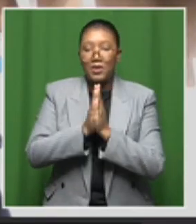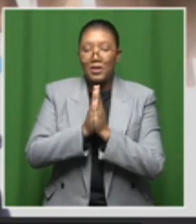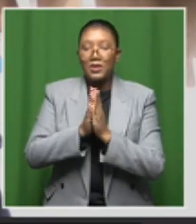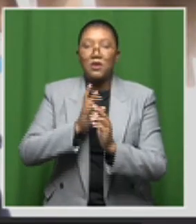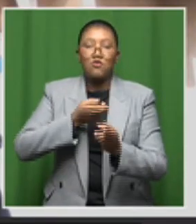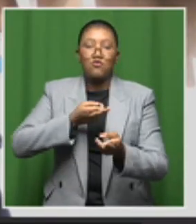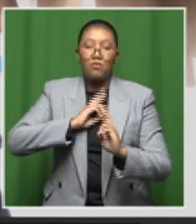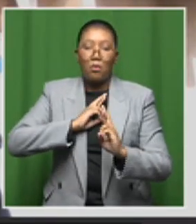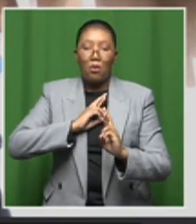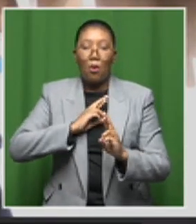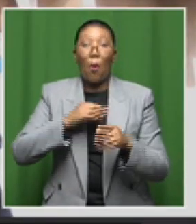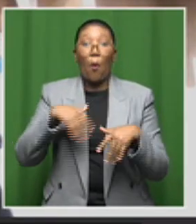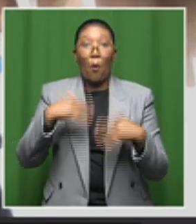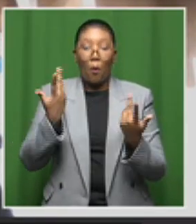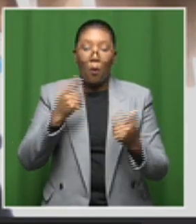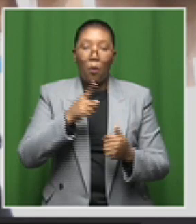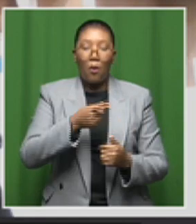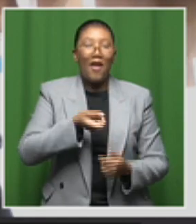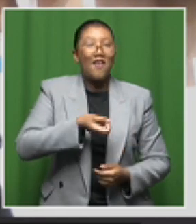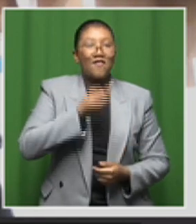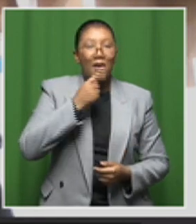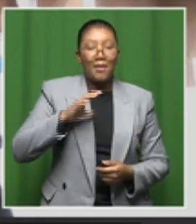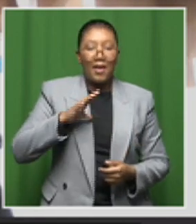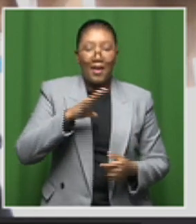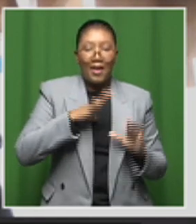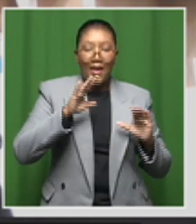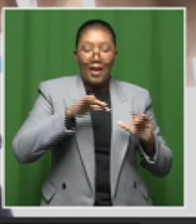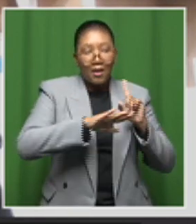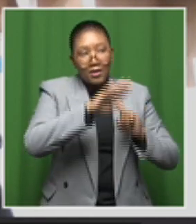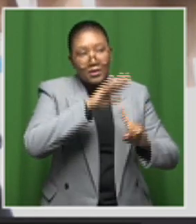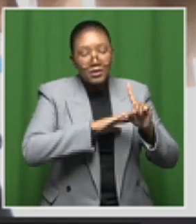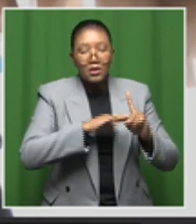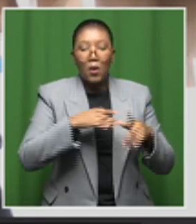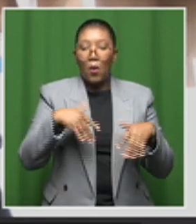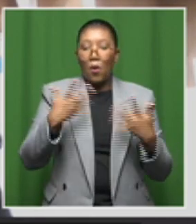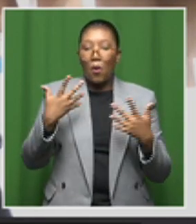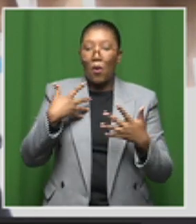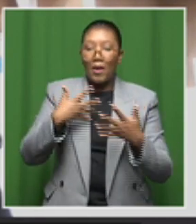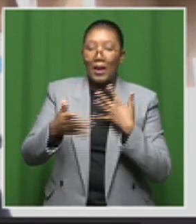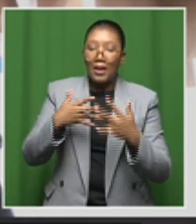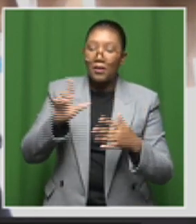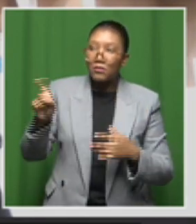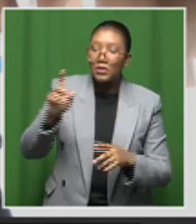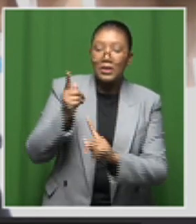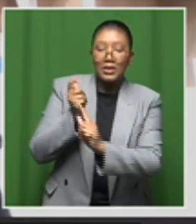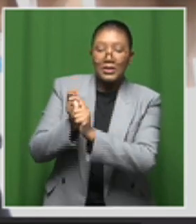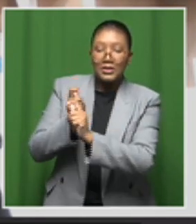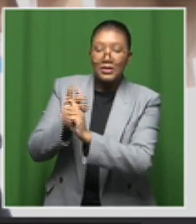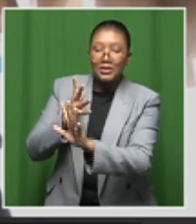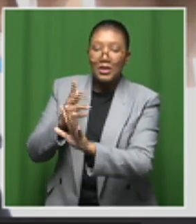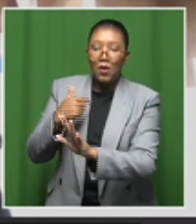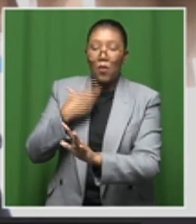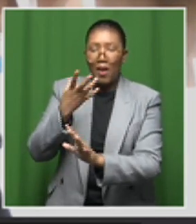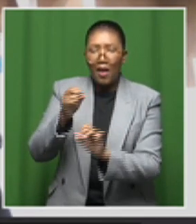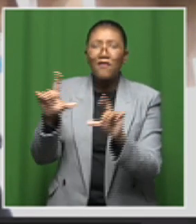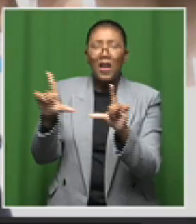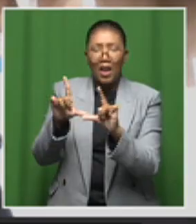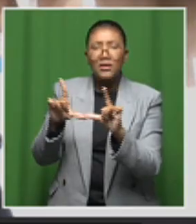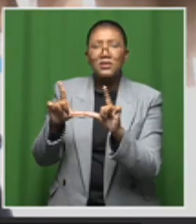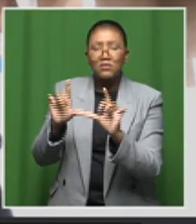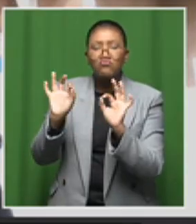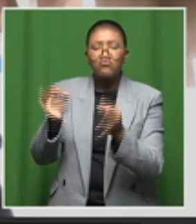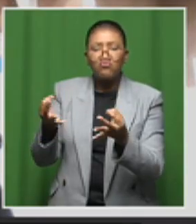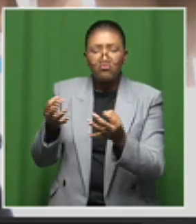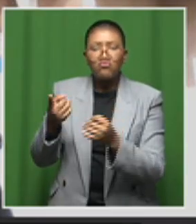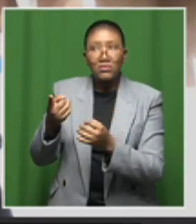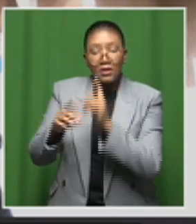to the pharmacy council, or go to your nearest pharmacy. I mean, in many of our townships, we do have licensed pharmacies. And so I